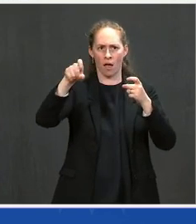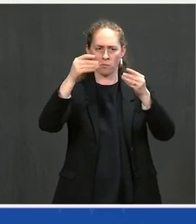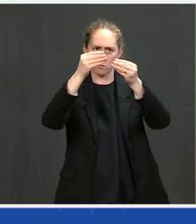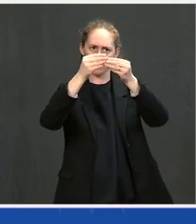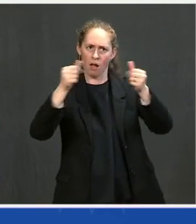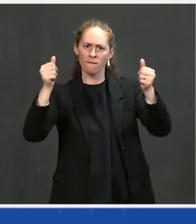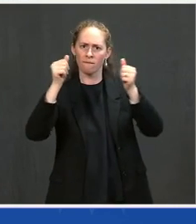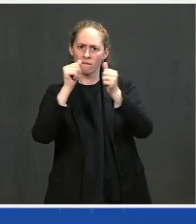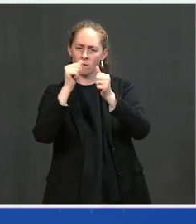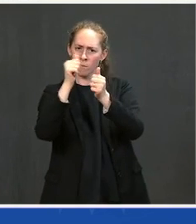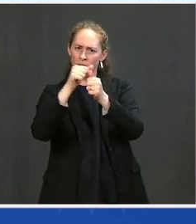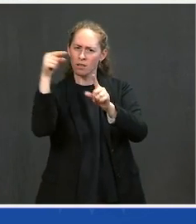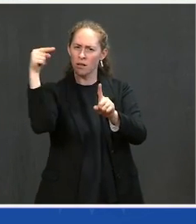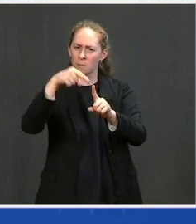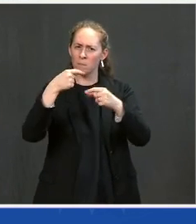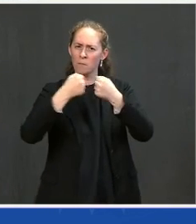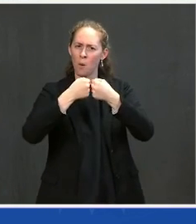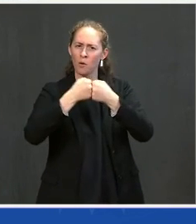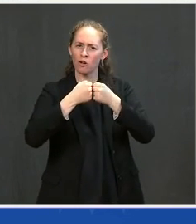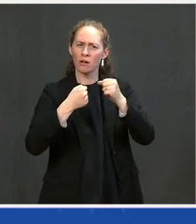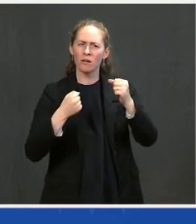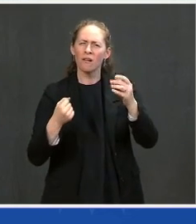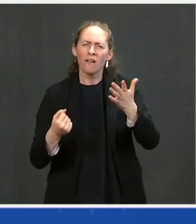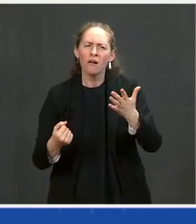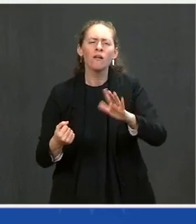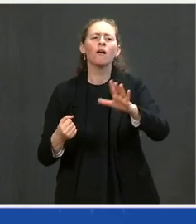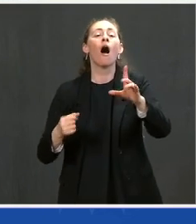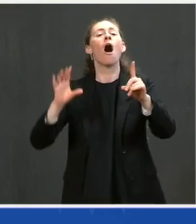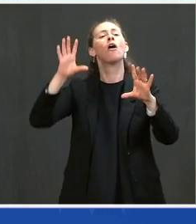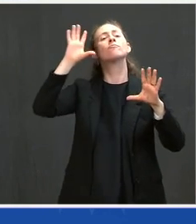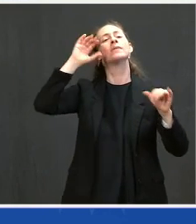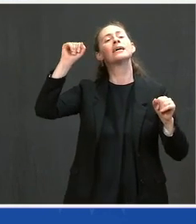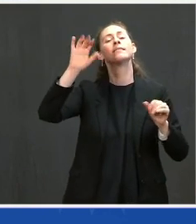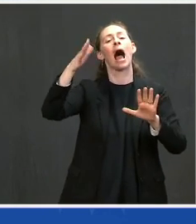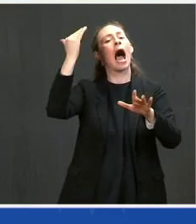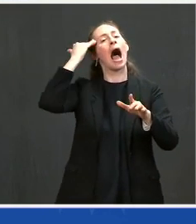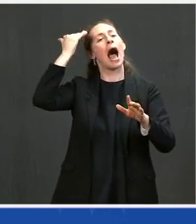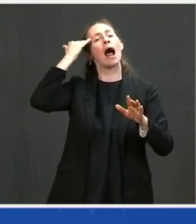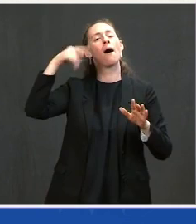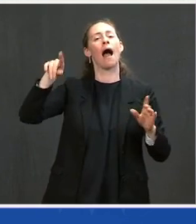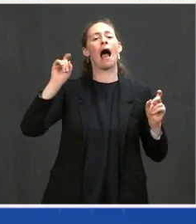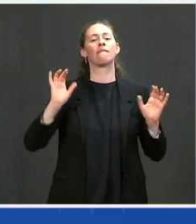because I know they have to posture for a while. They sort of got to get it out of their system.